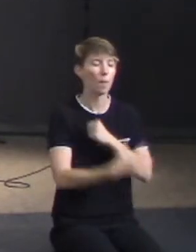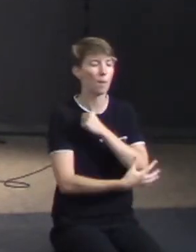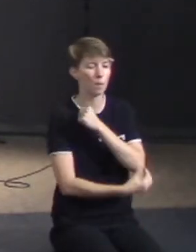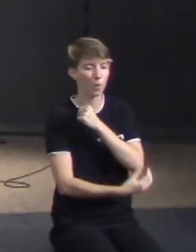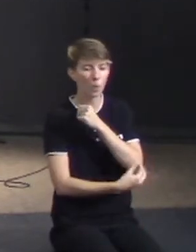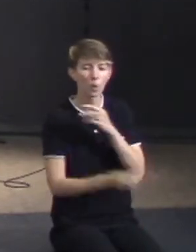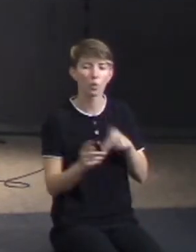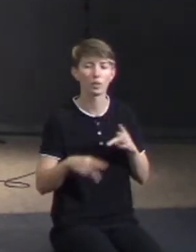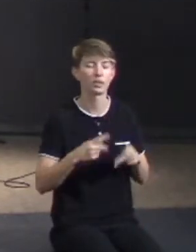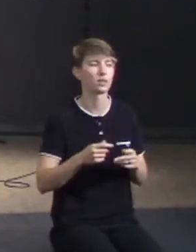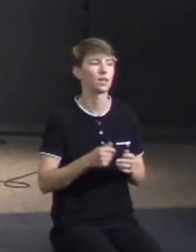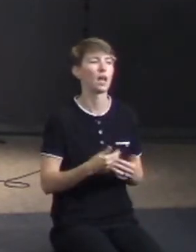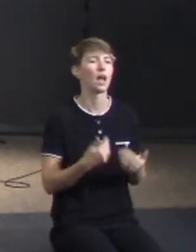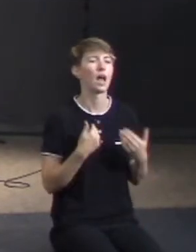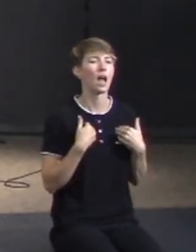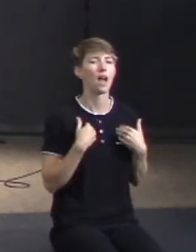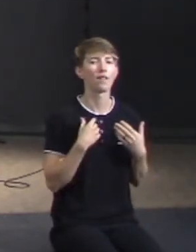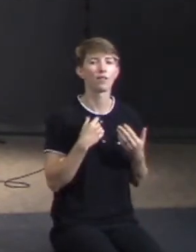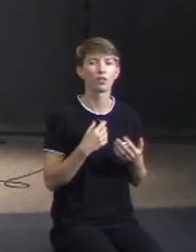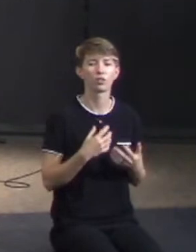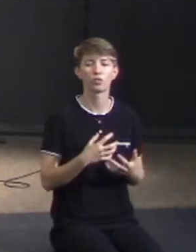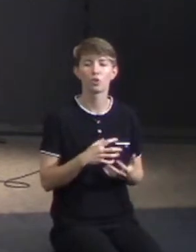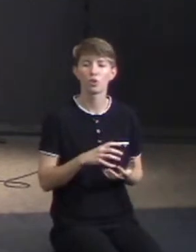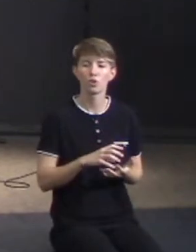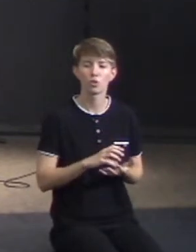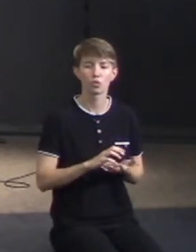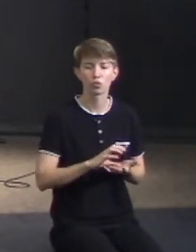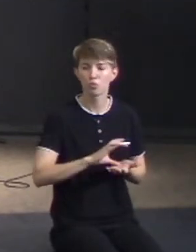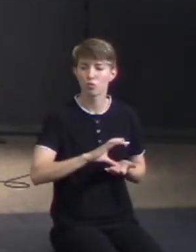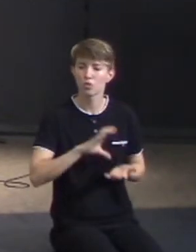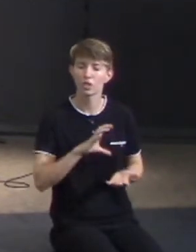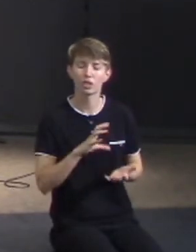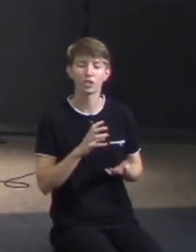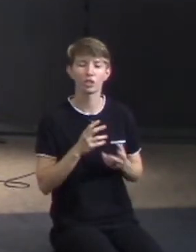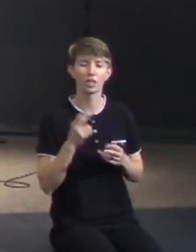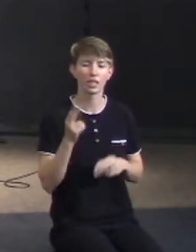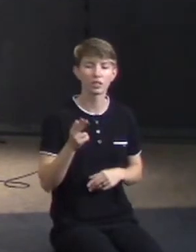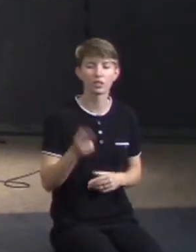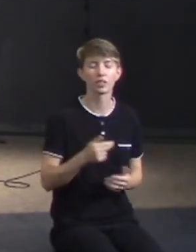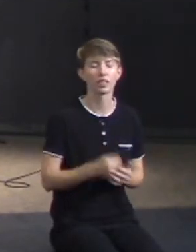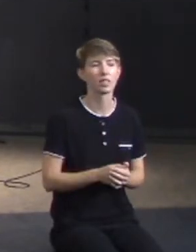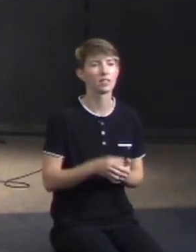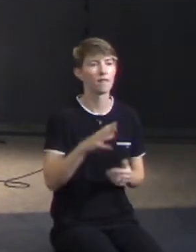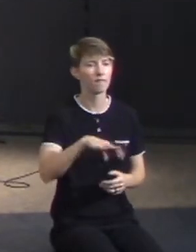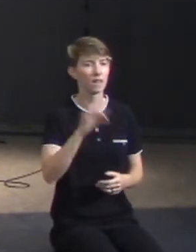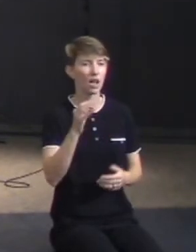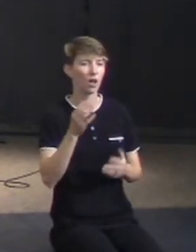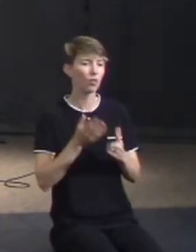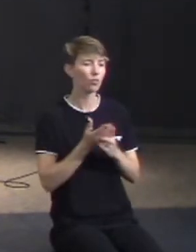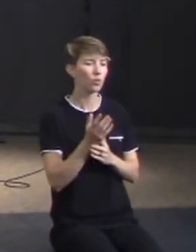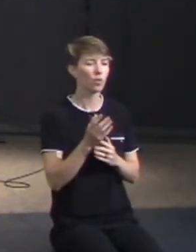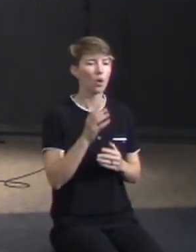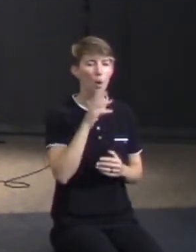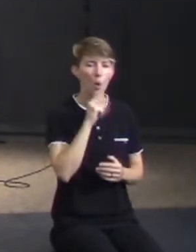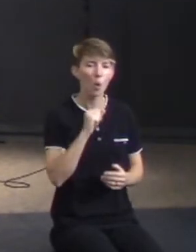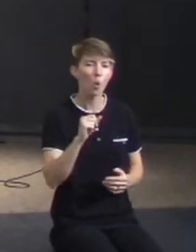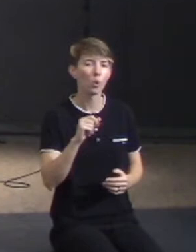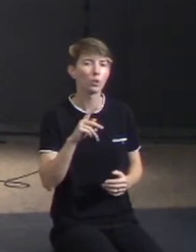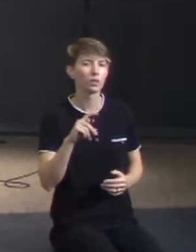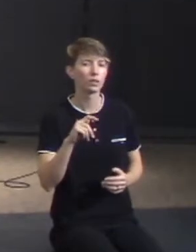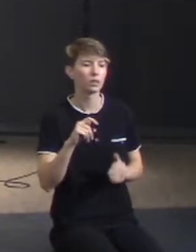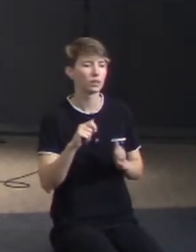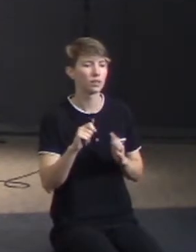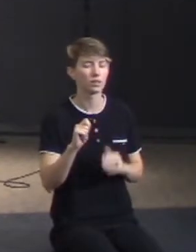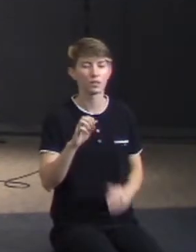rich history. This term, Anawim, it's found throughout the Old Testament and mostly in the